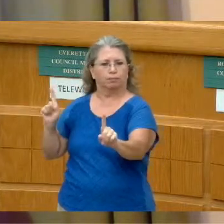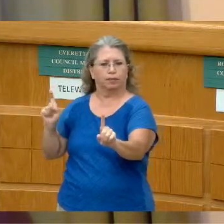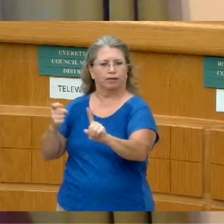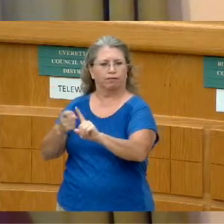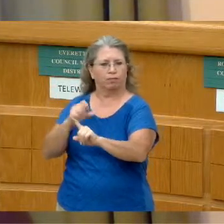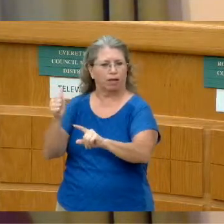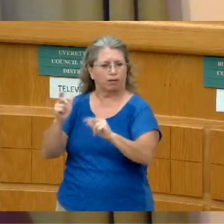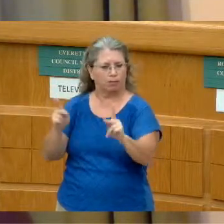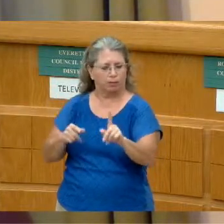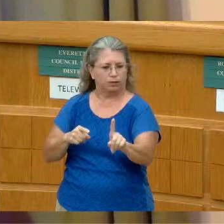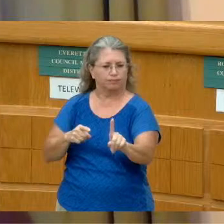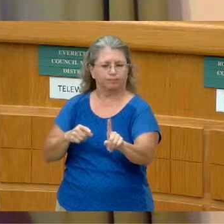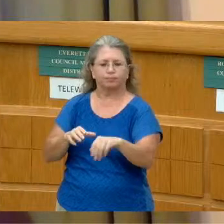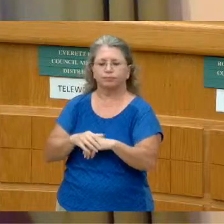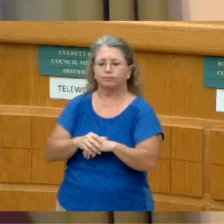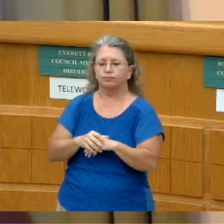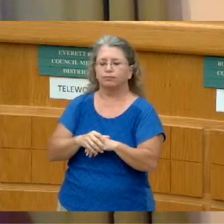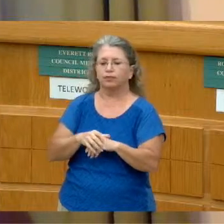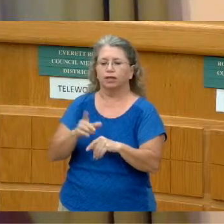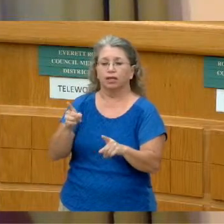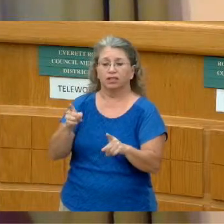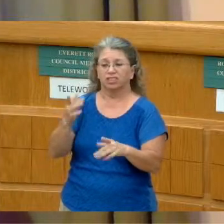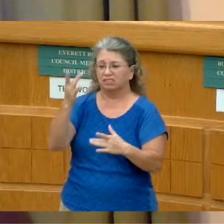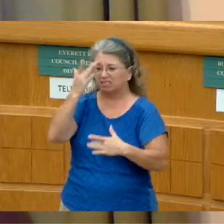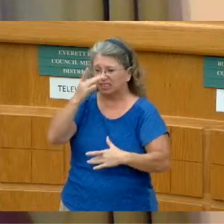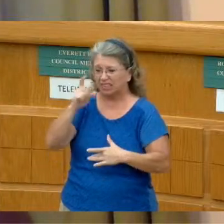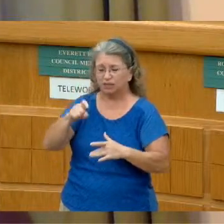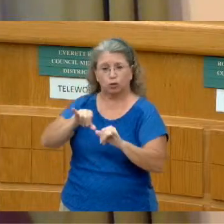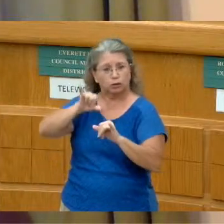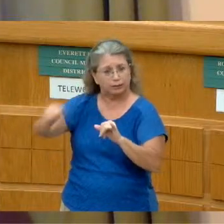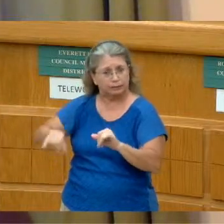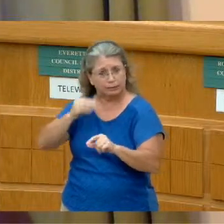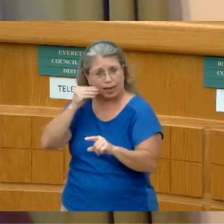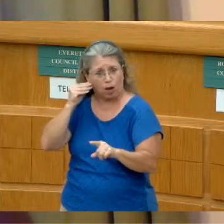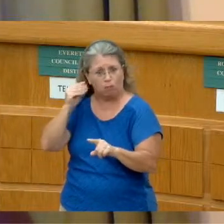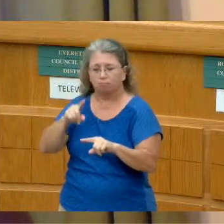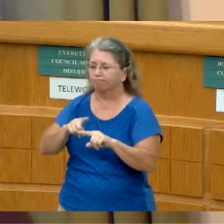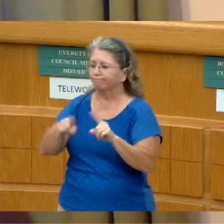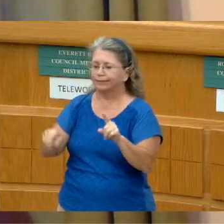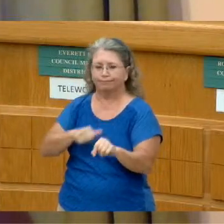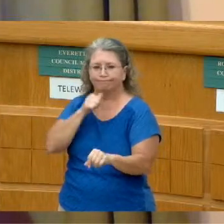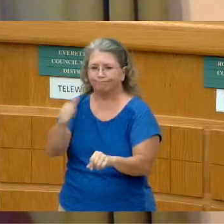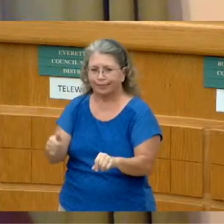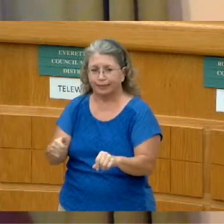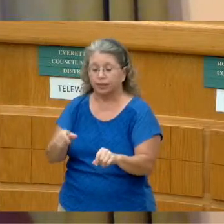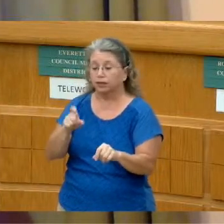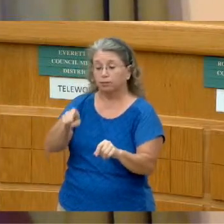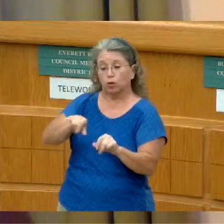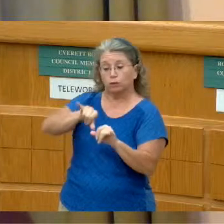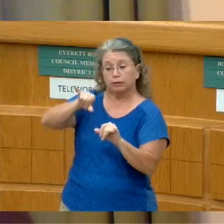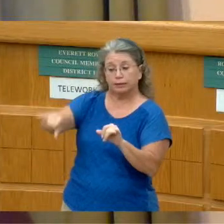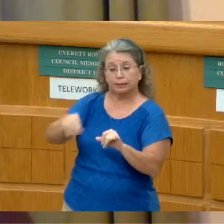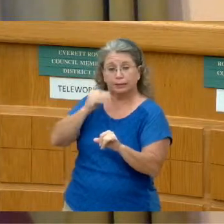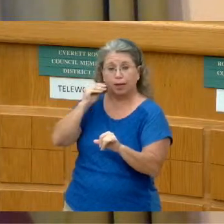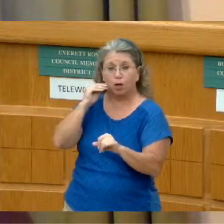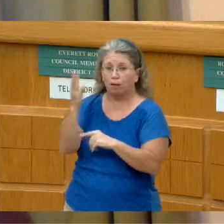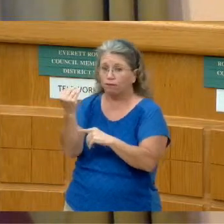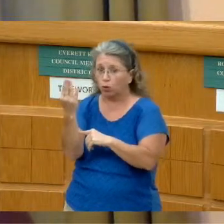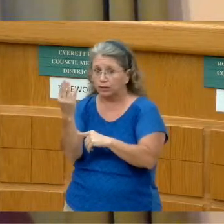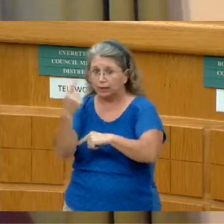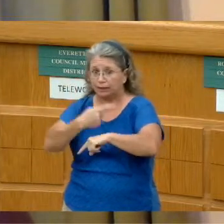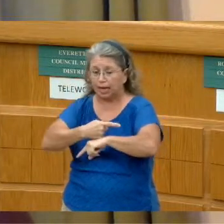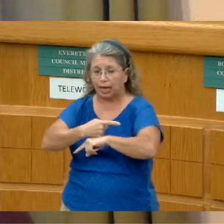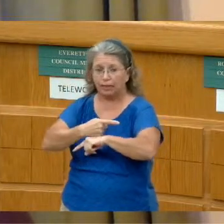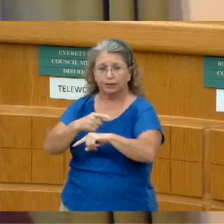was sick and was supposed to stay home. She didn't. Mary was supposed to stay home for 14 days, the entire period she